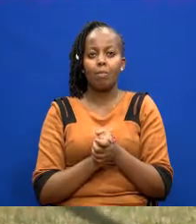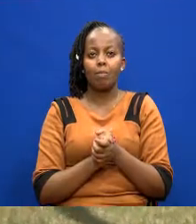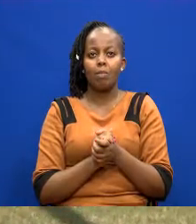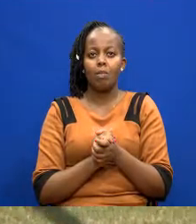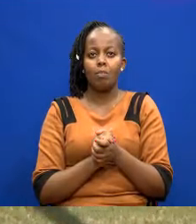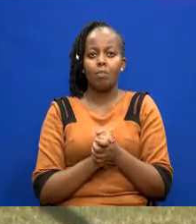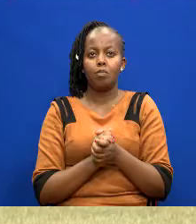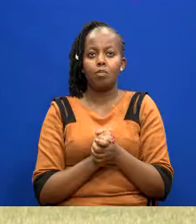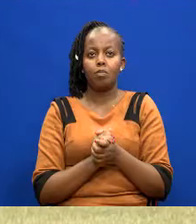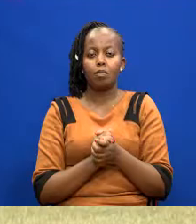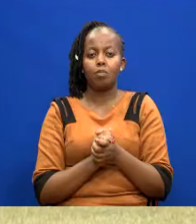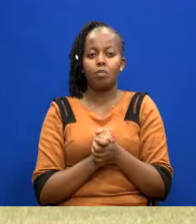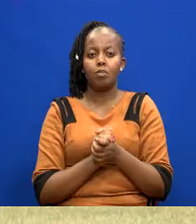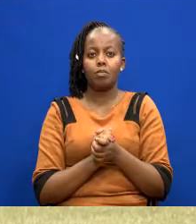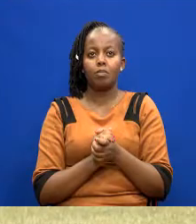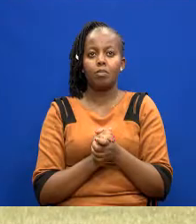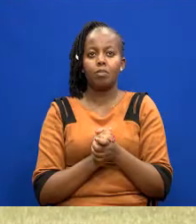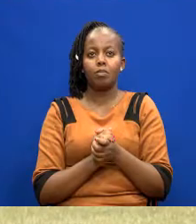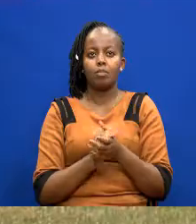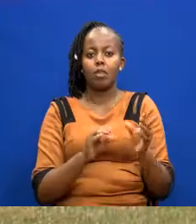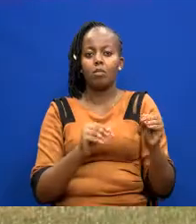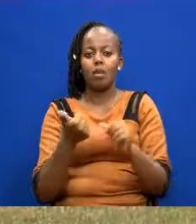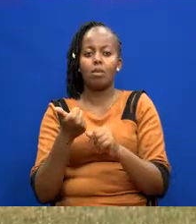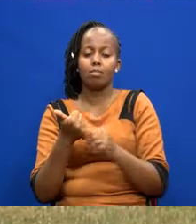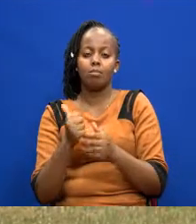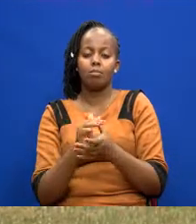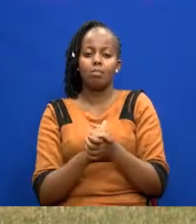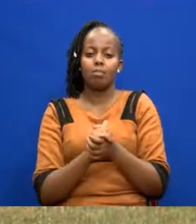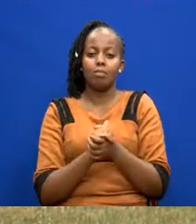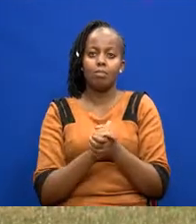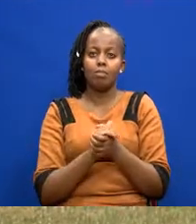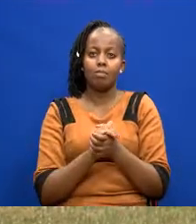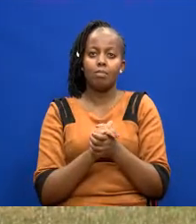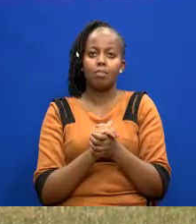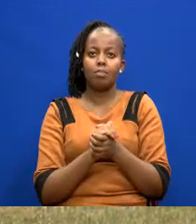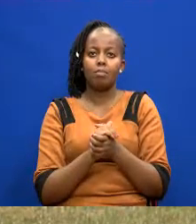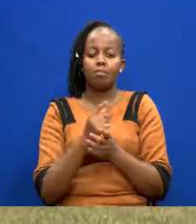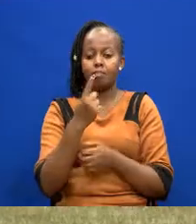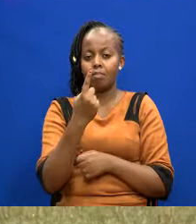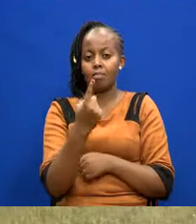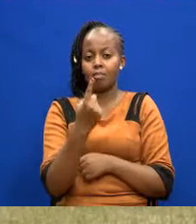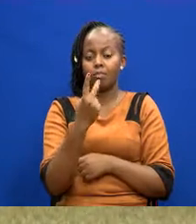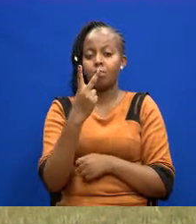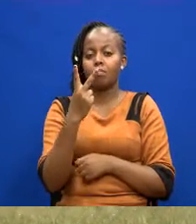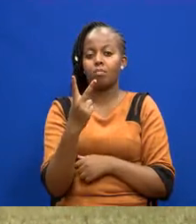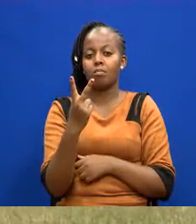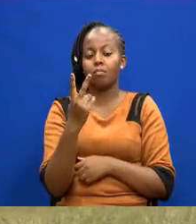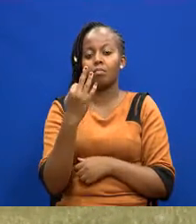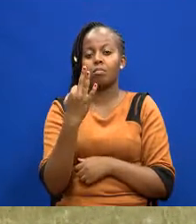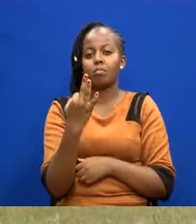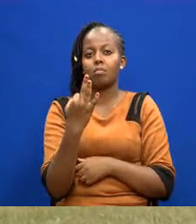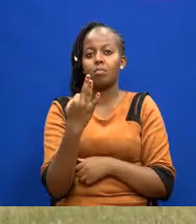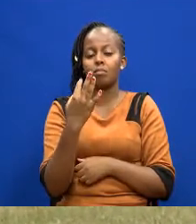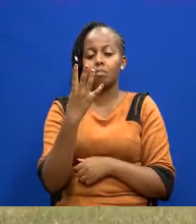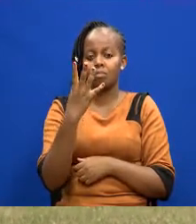3, 4, 5. Opposite direction. Stretch out. 1,